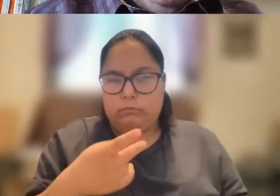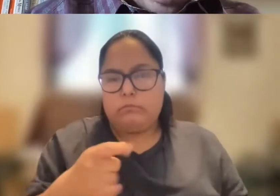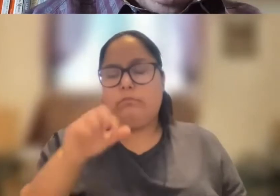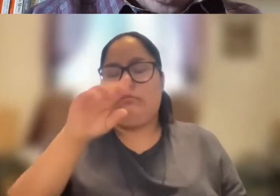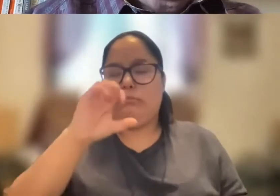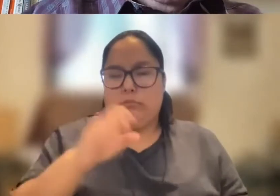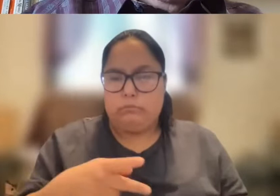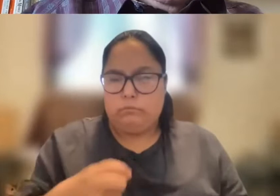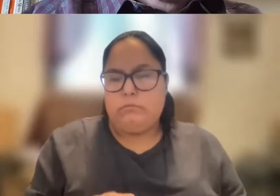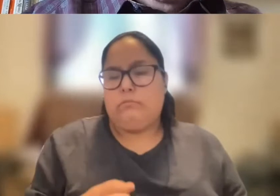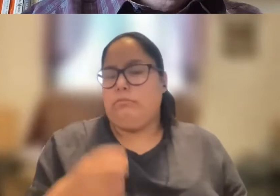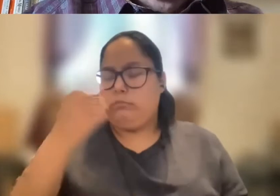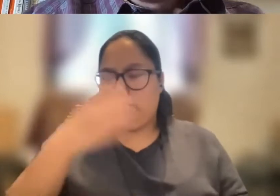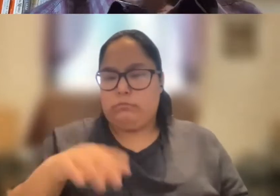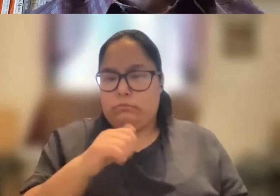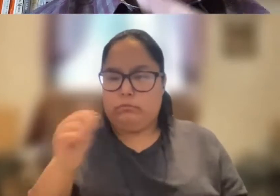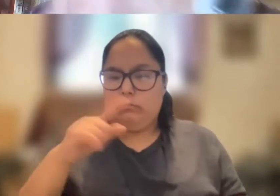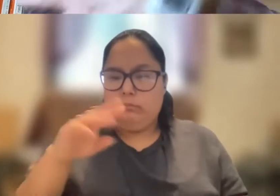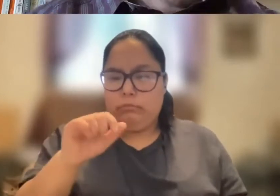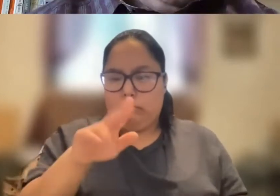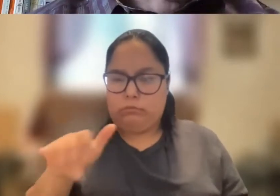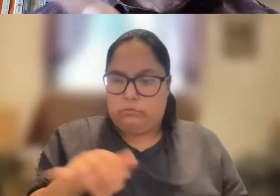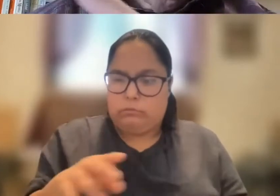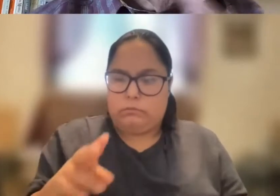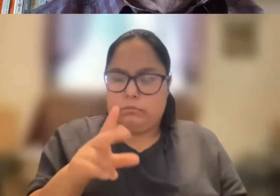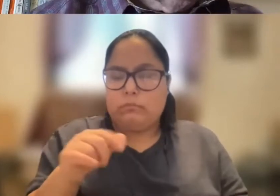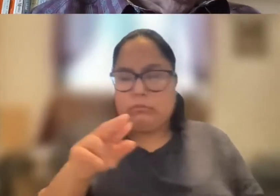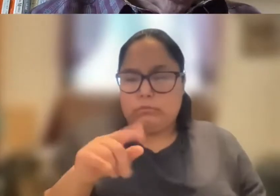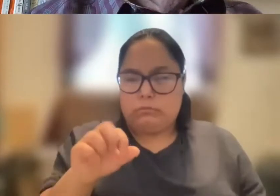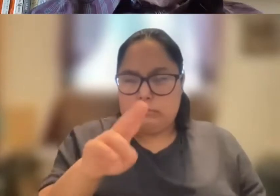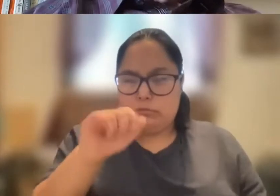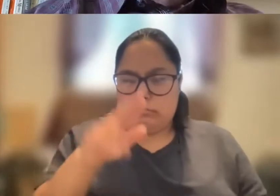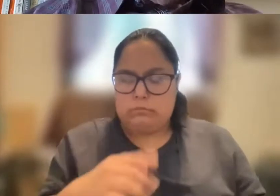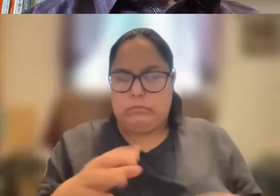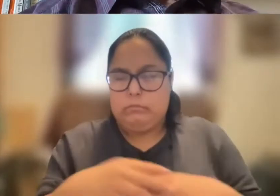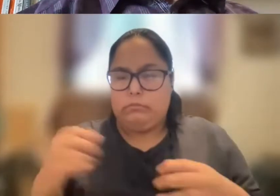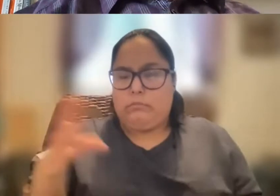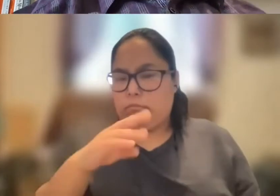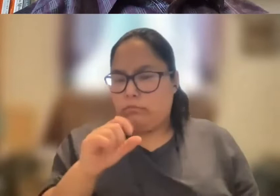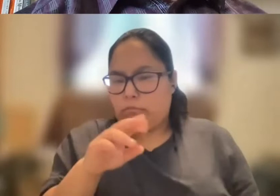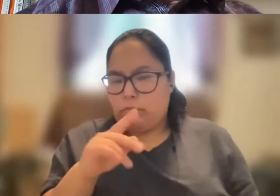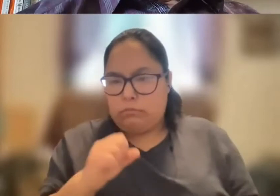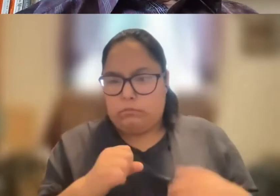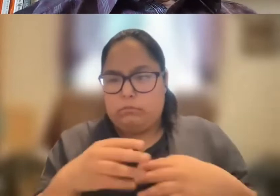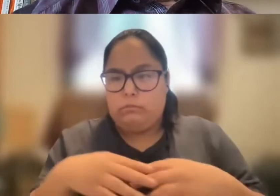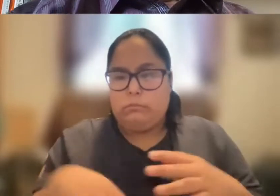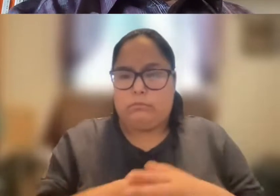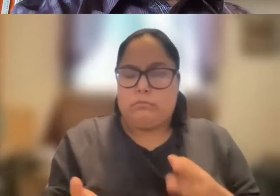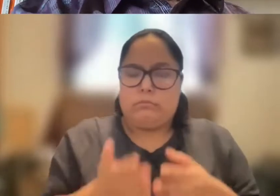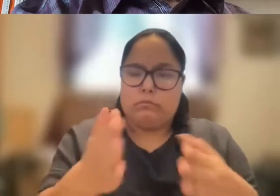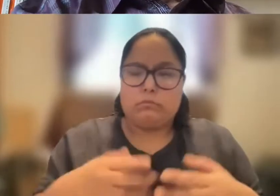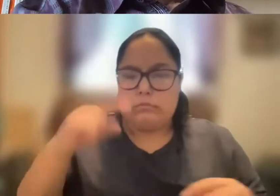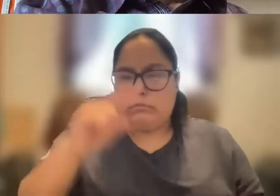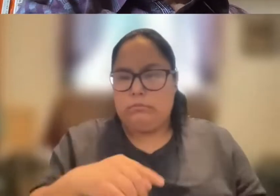as the military, professional sports, and so on, but in some ways